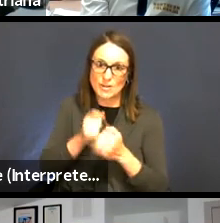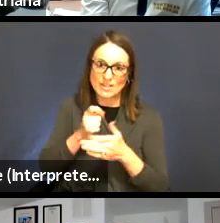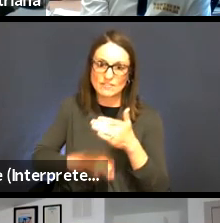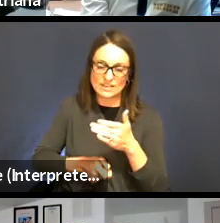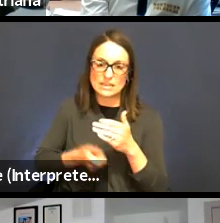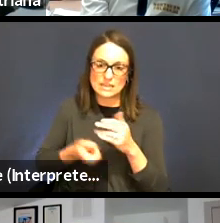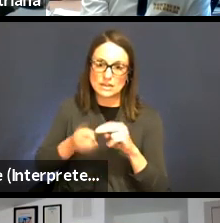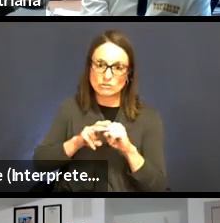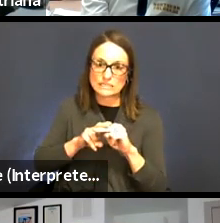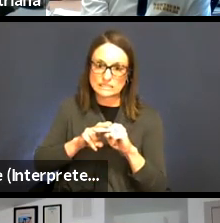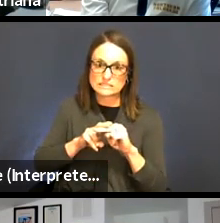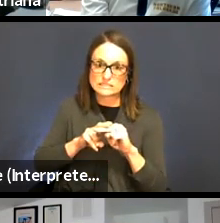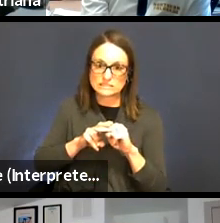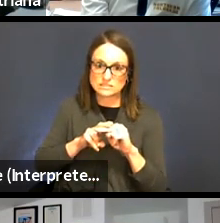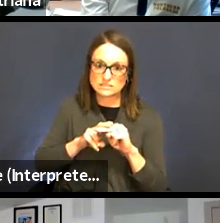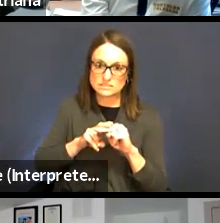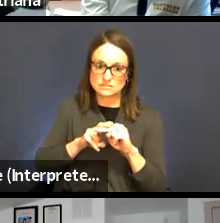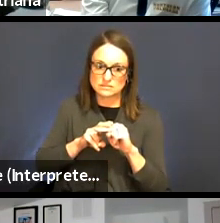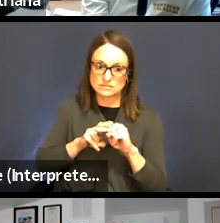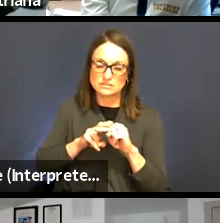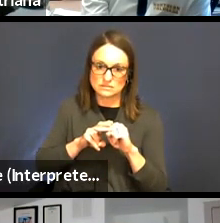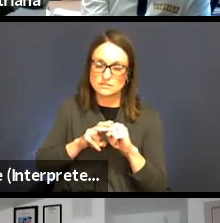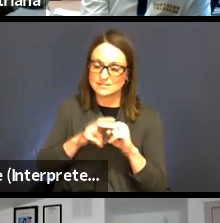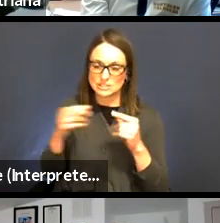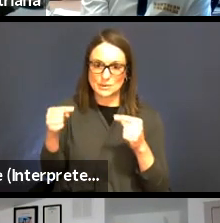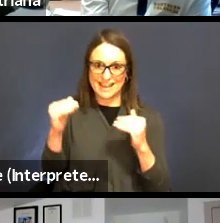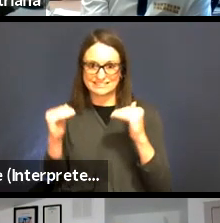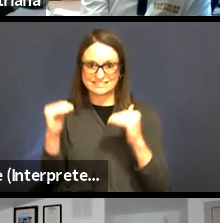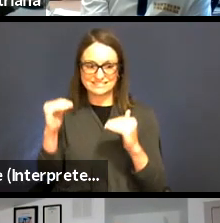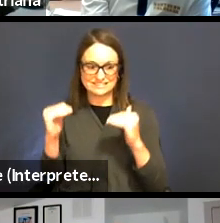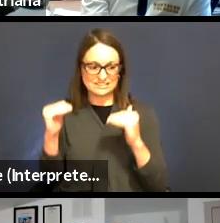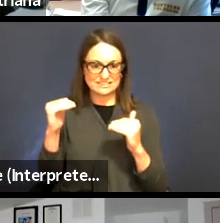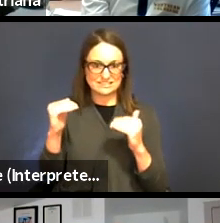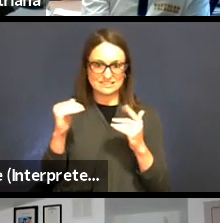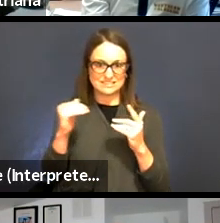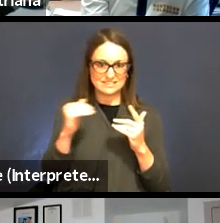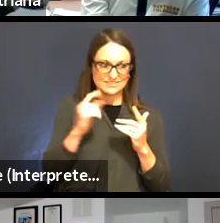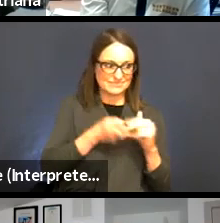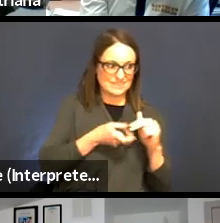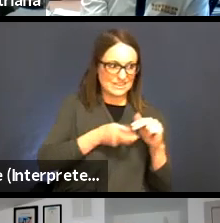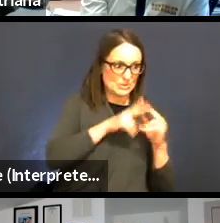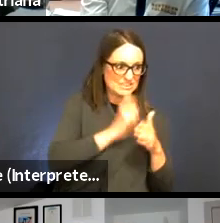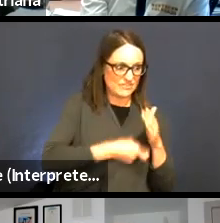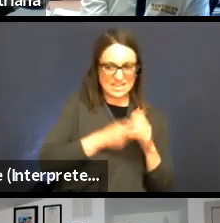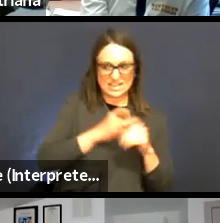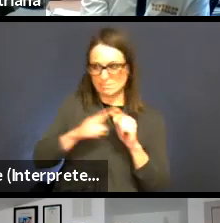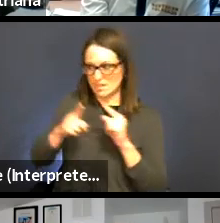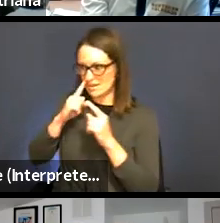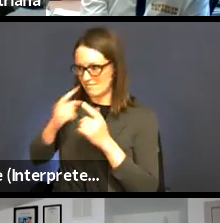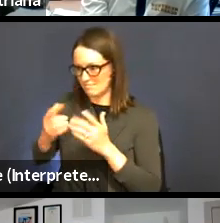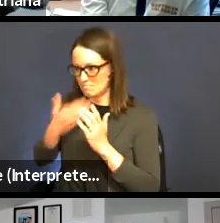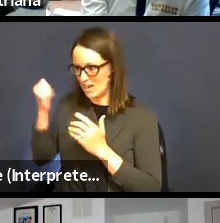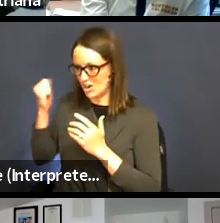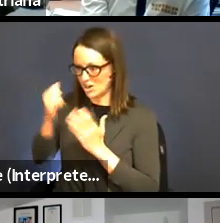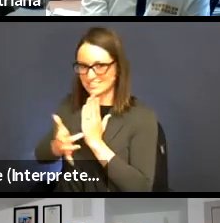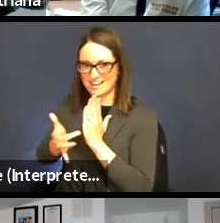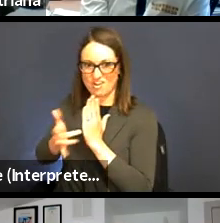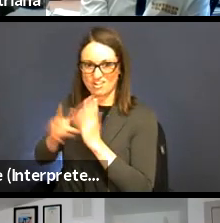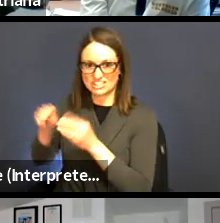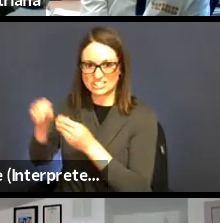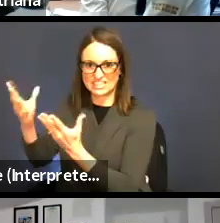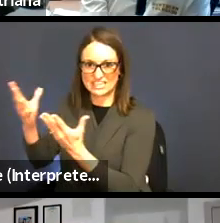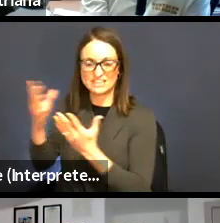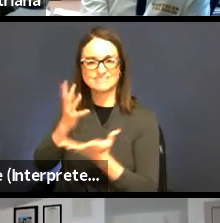to invest in our technology infrastructure and our support services. So it's something that I've